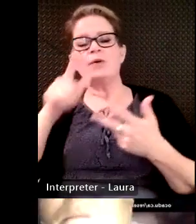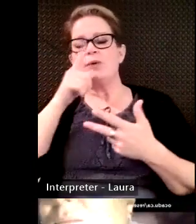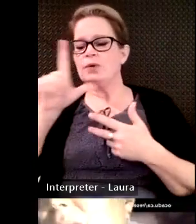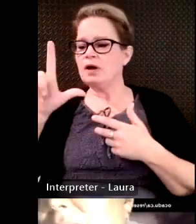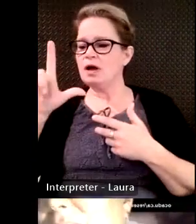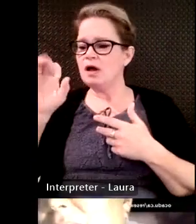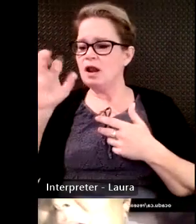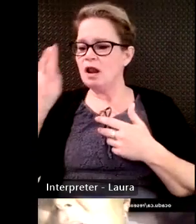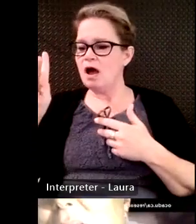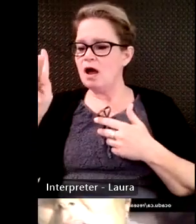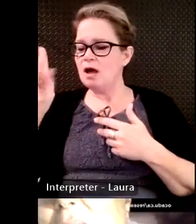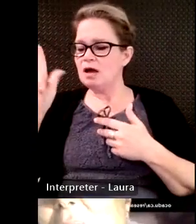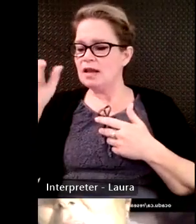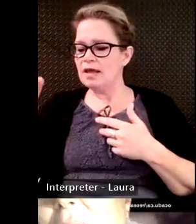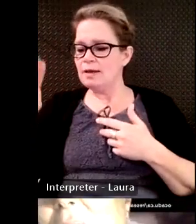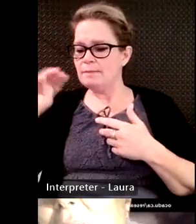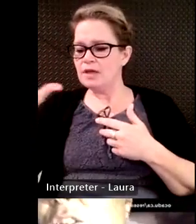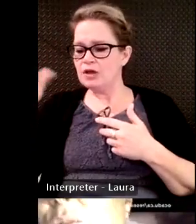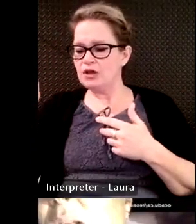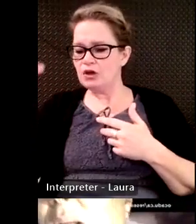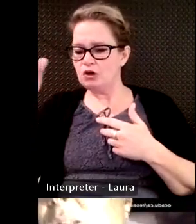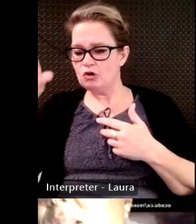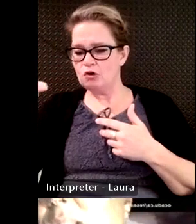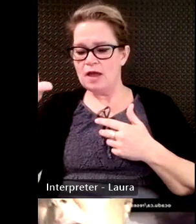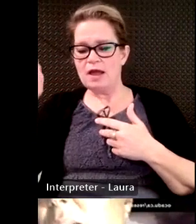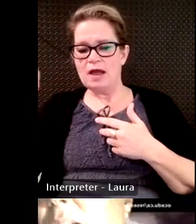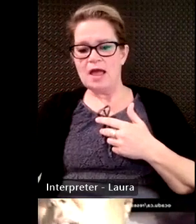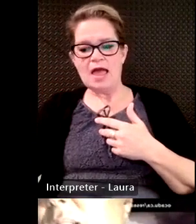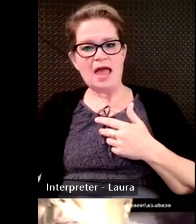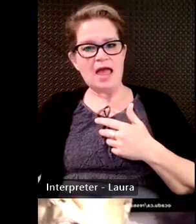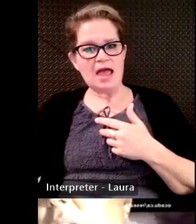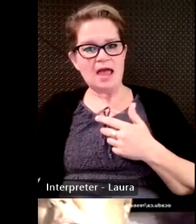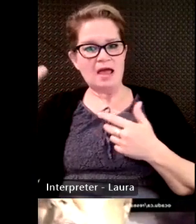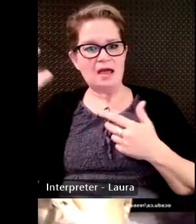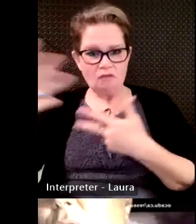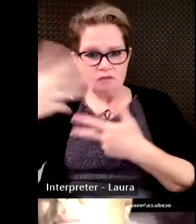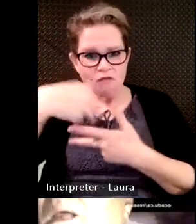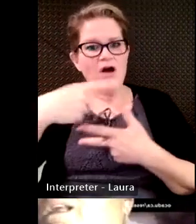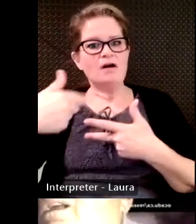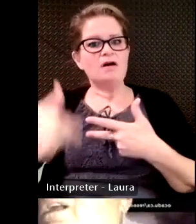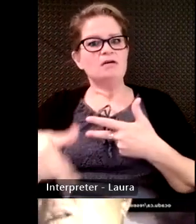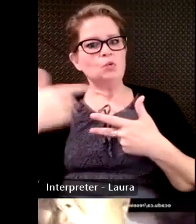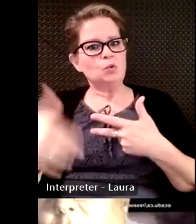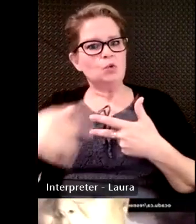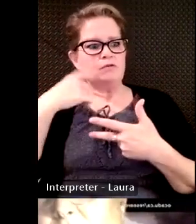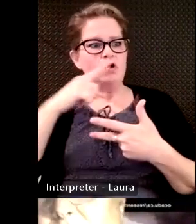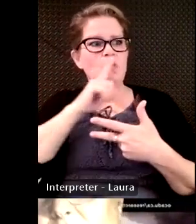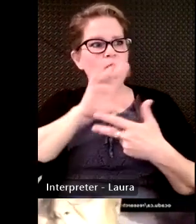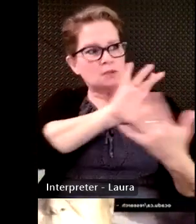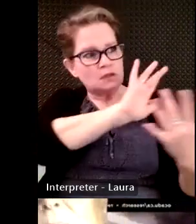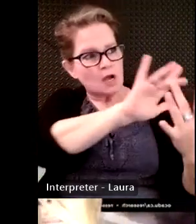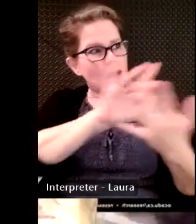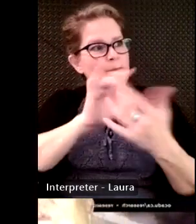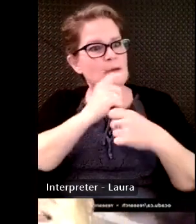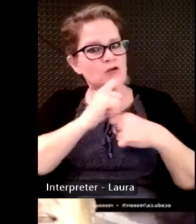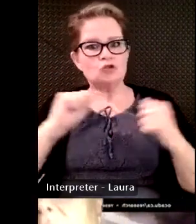echoing here. Have taken to enable this to be an inclusive evening for many in our